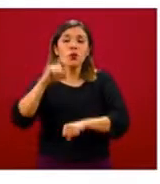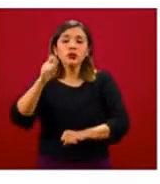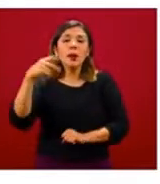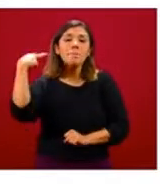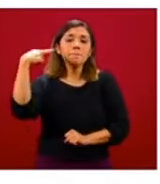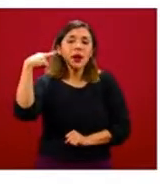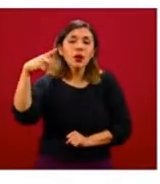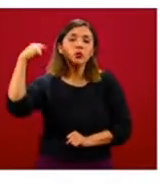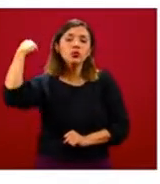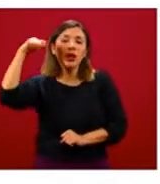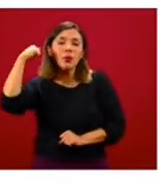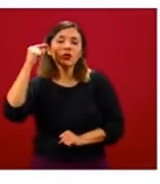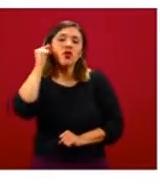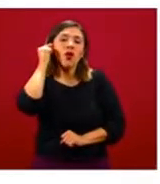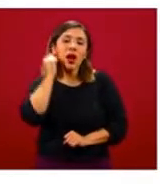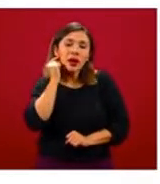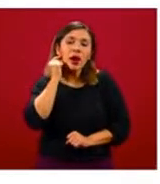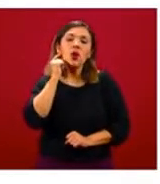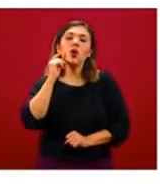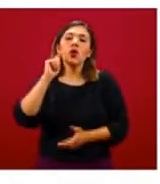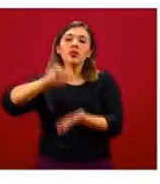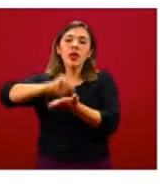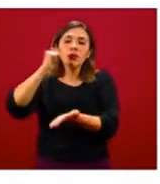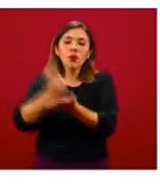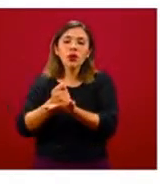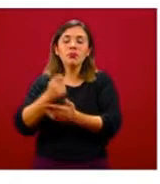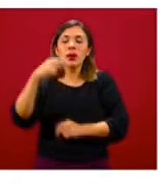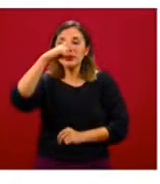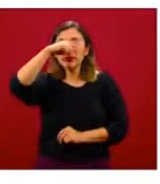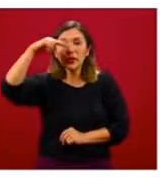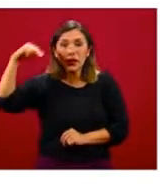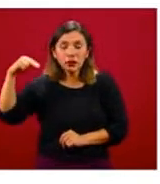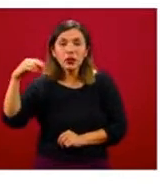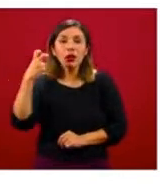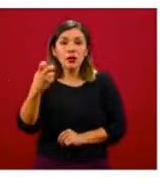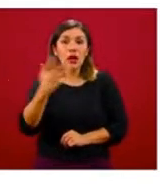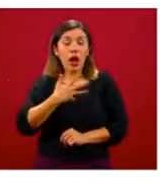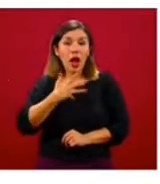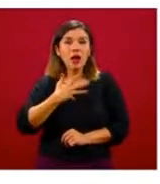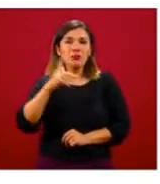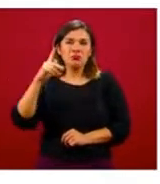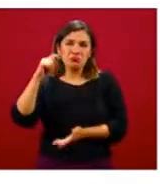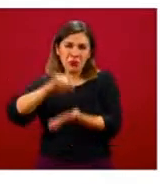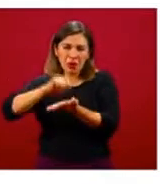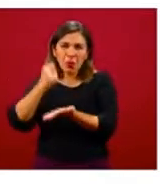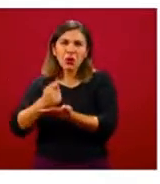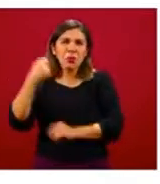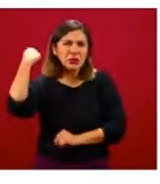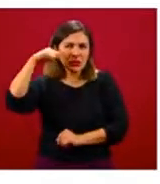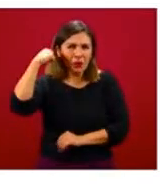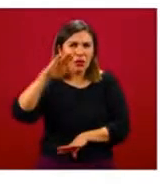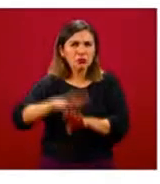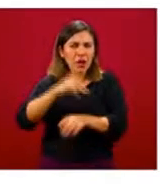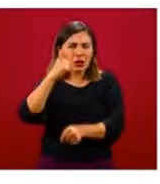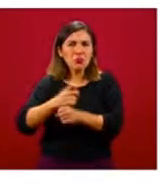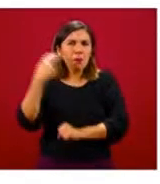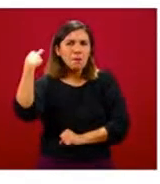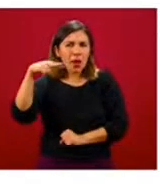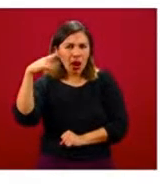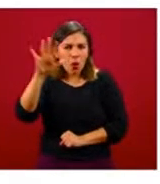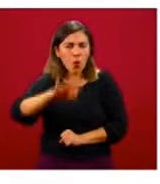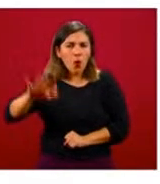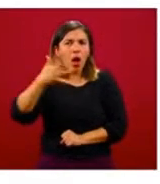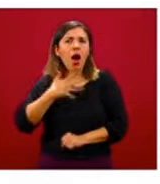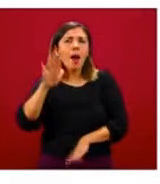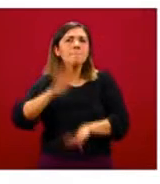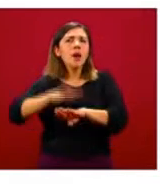the Veracruz, Tabasco, 61%, Guerrero, Tamaulipas y Nayarit. Veracruz, Y aunque Tabasco, como les dije, Guerrero, Tamaulipas, Tabasco Nayarit, and especialmente y Tamaulipas. Veracruz And as tuvieron I